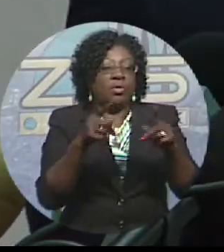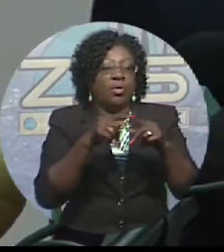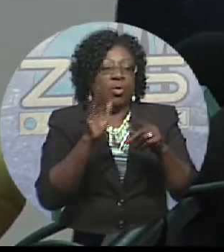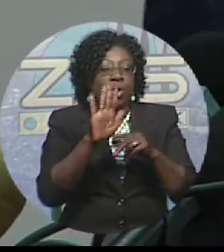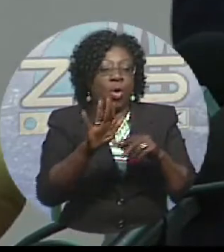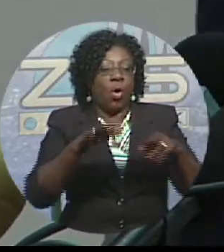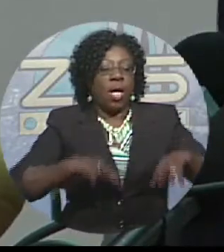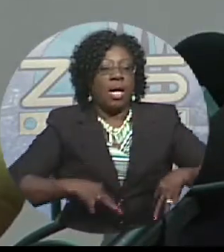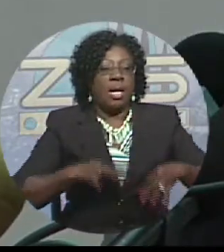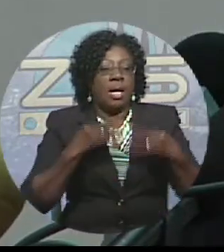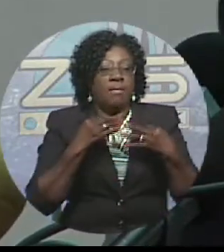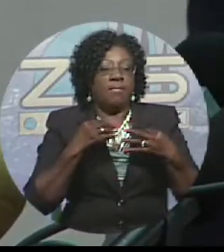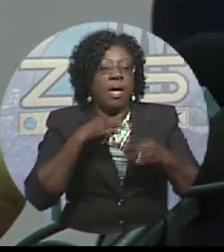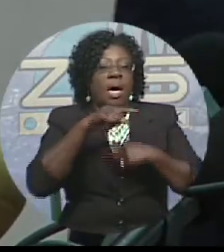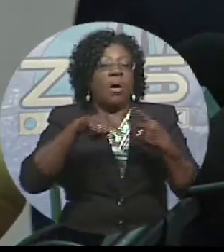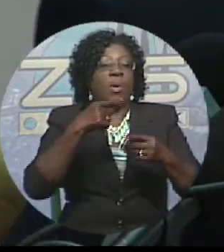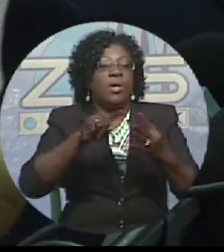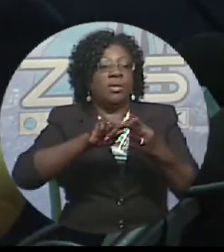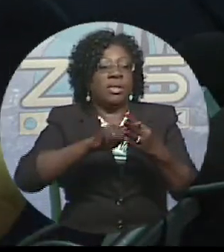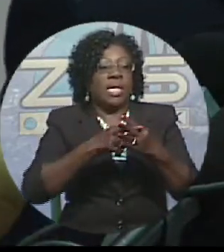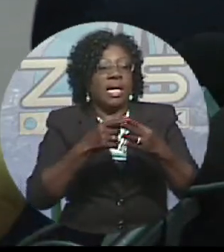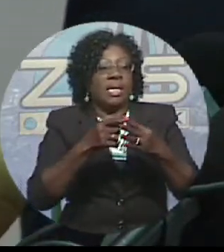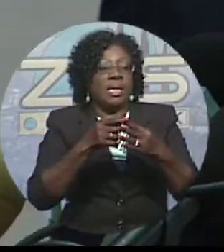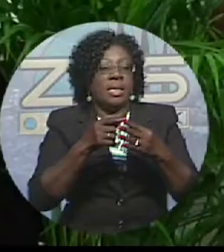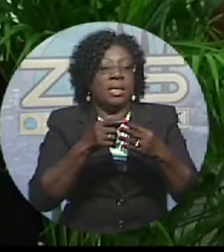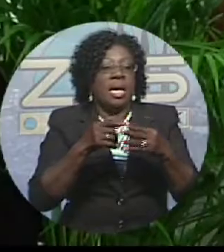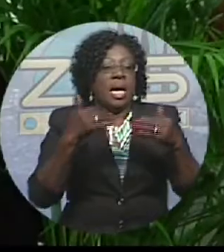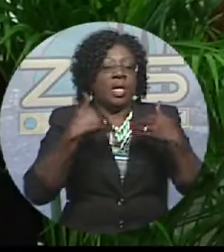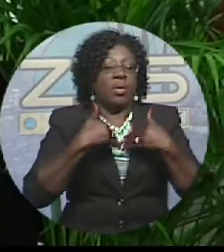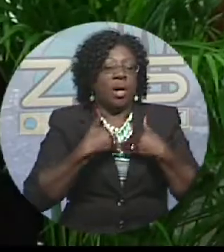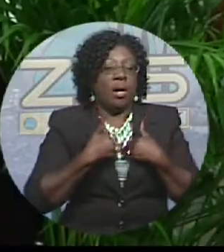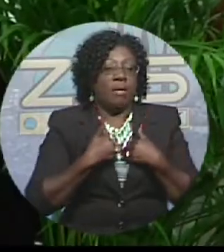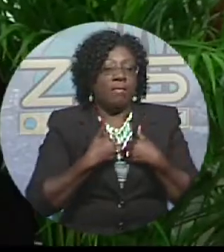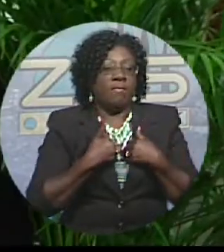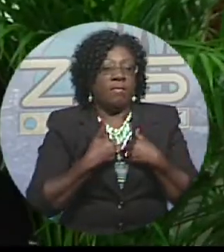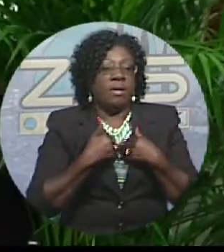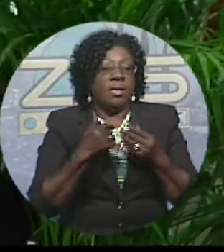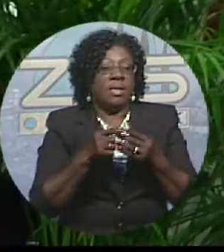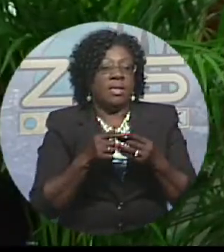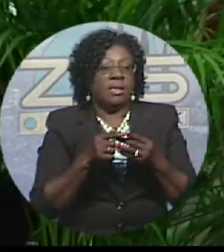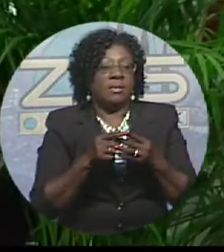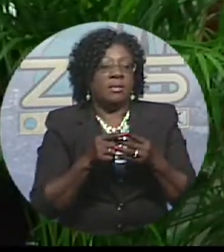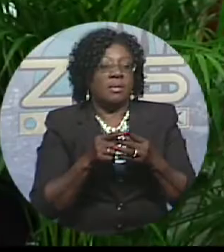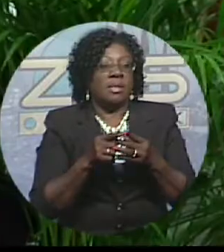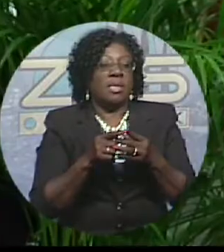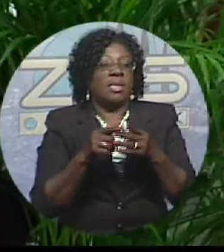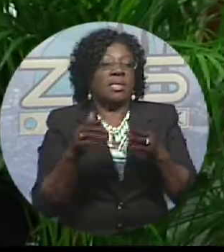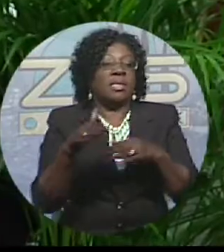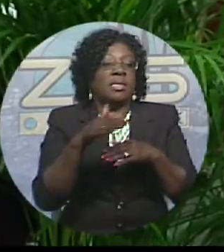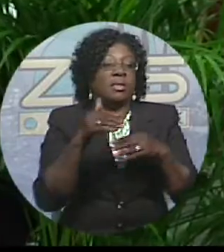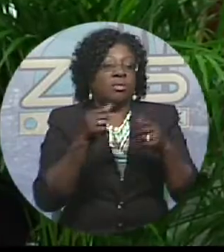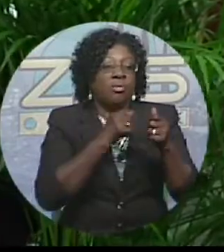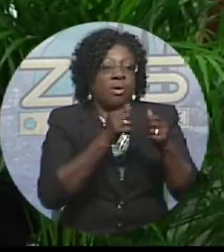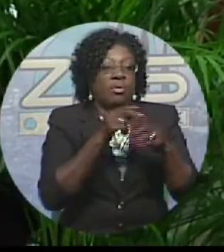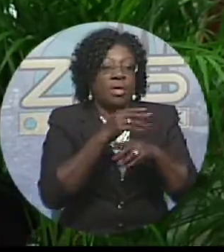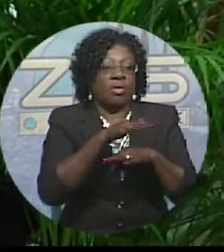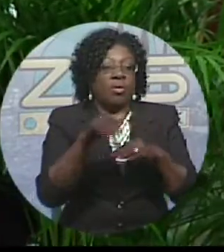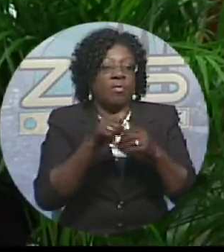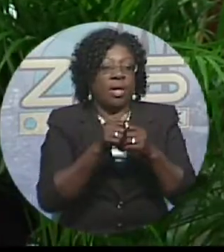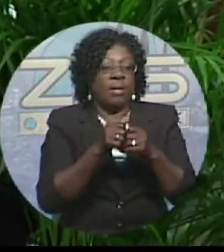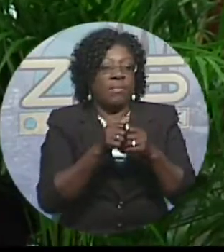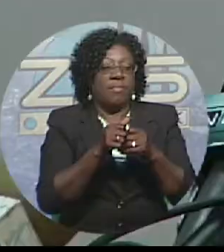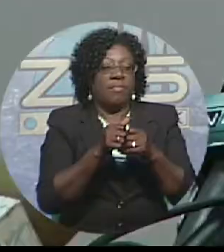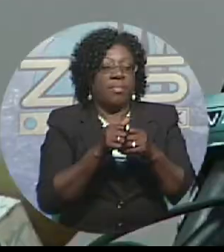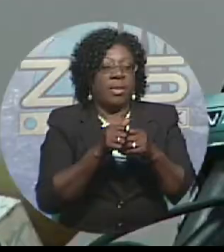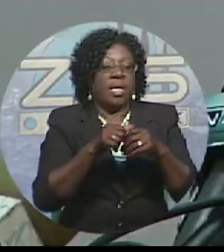And when you're starting off and you have this impairment, it's an incredible thing to overcome, that every effort should be